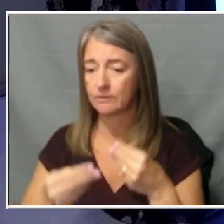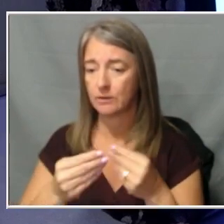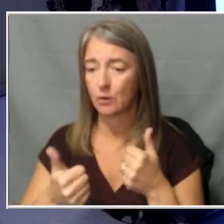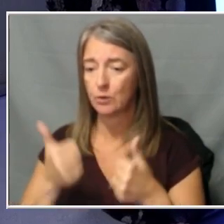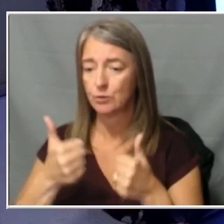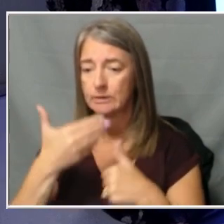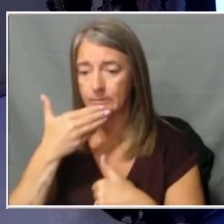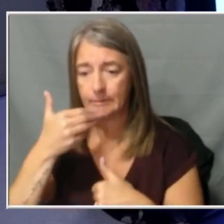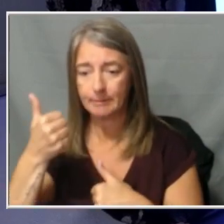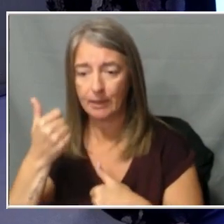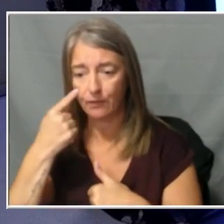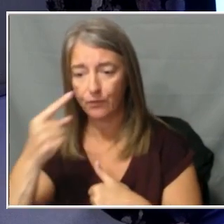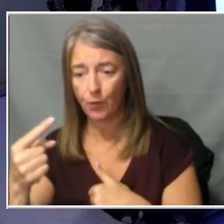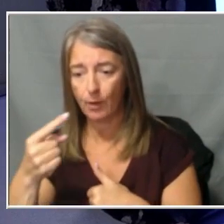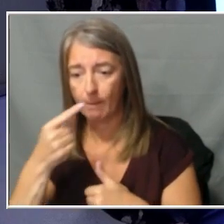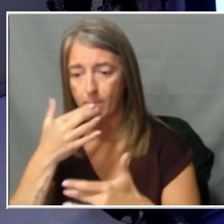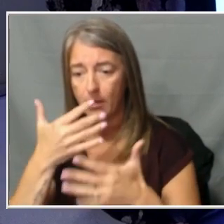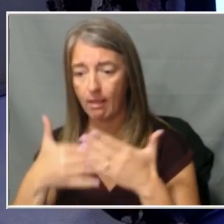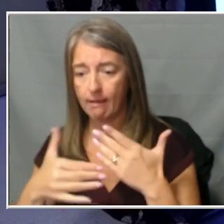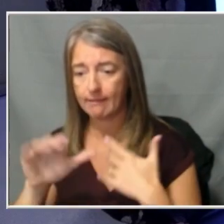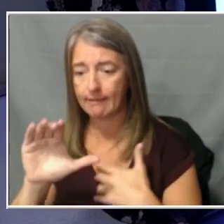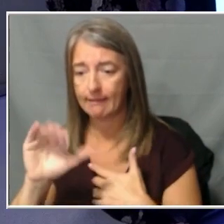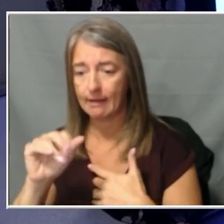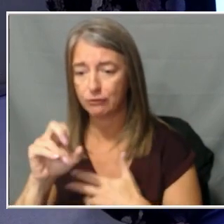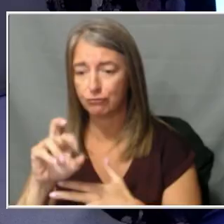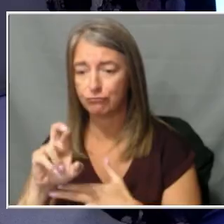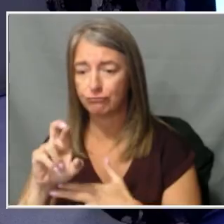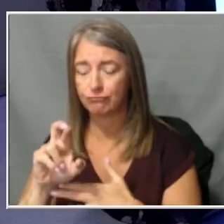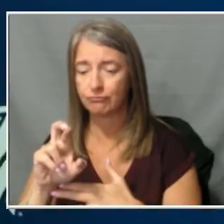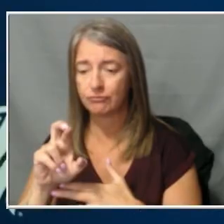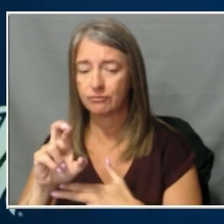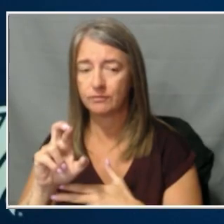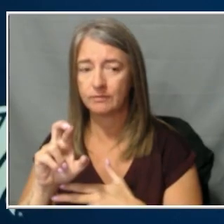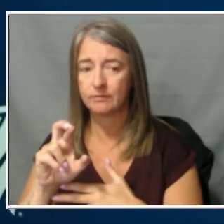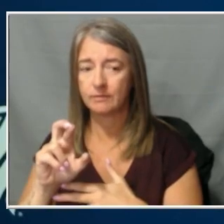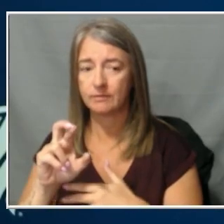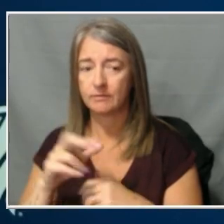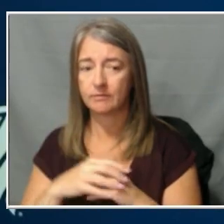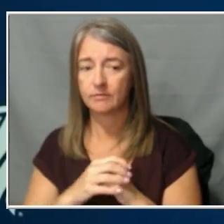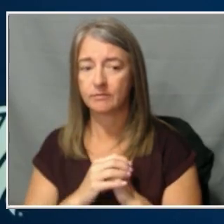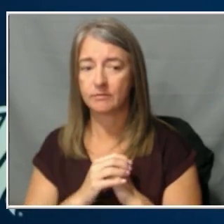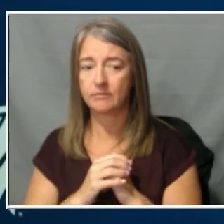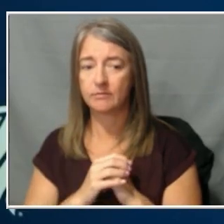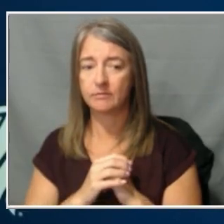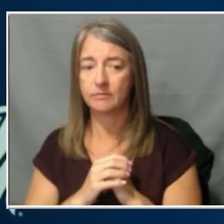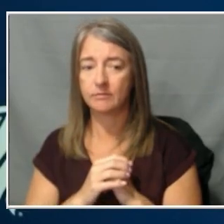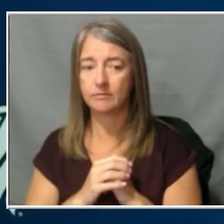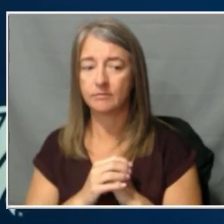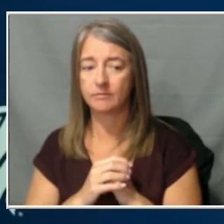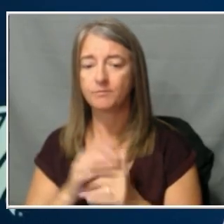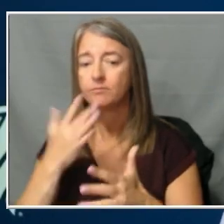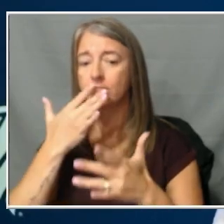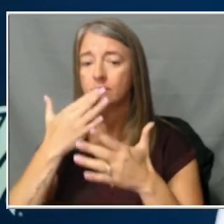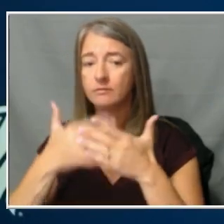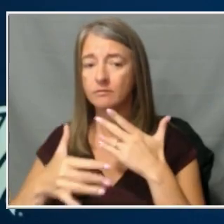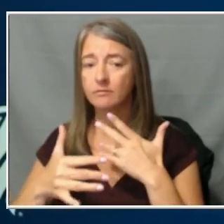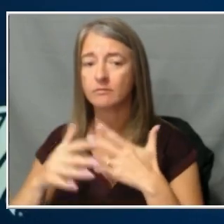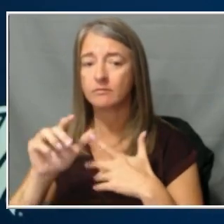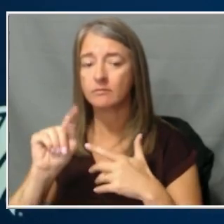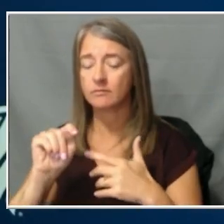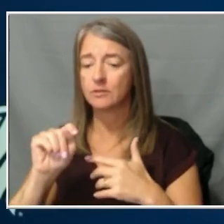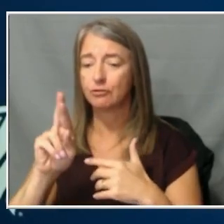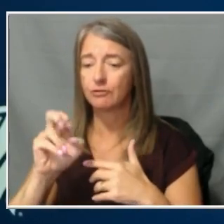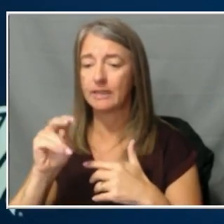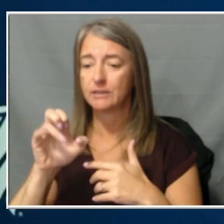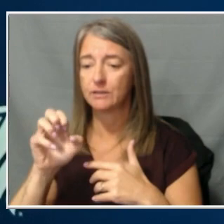better for blood cancer? So, blood transfusions are needed just to support